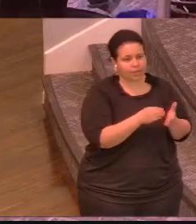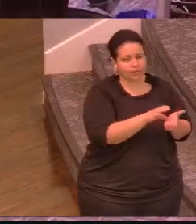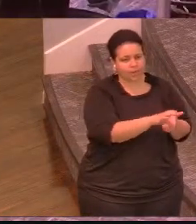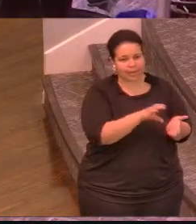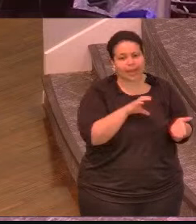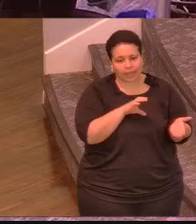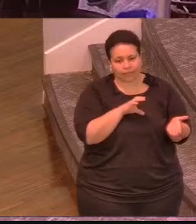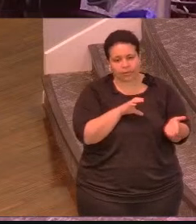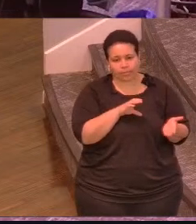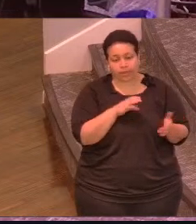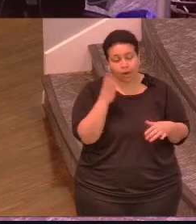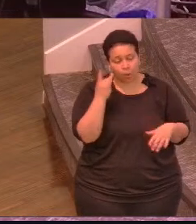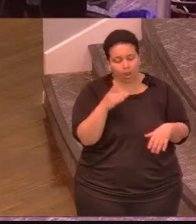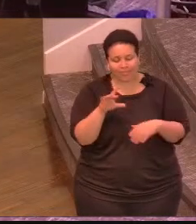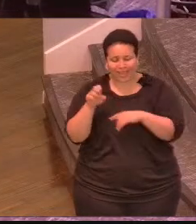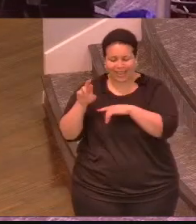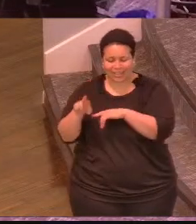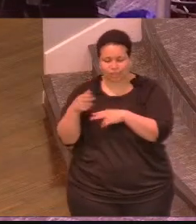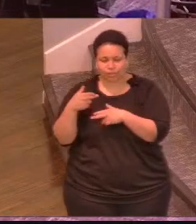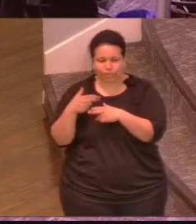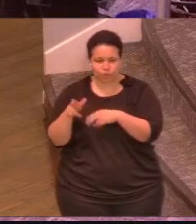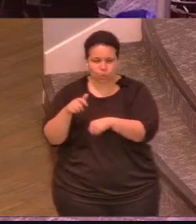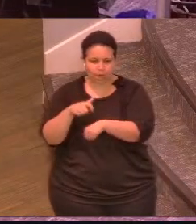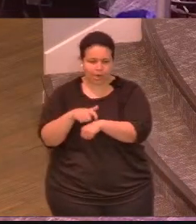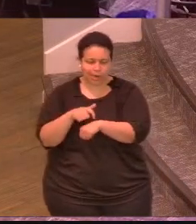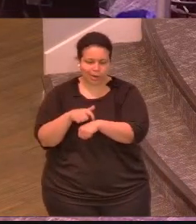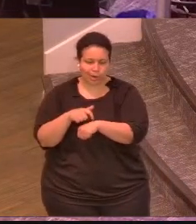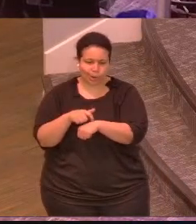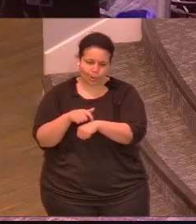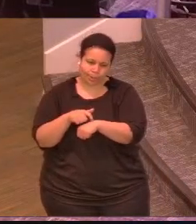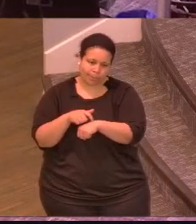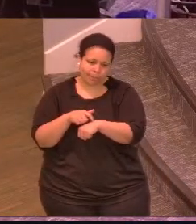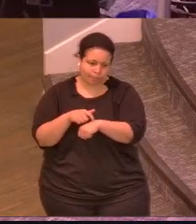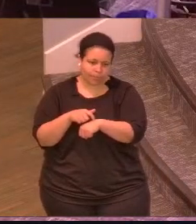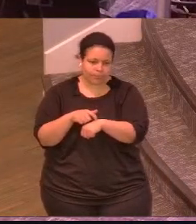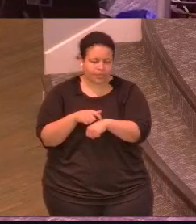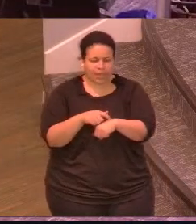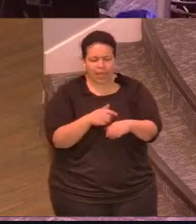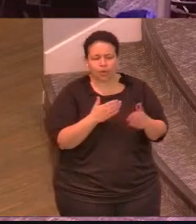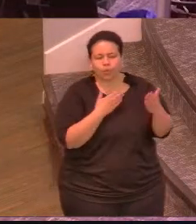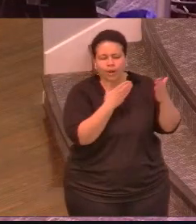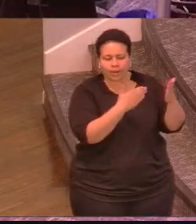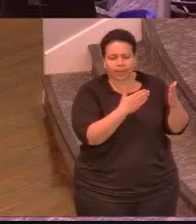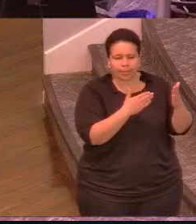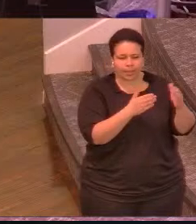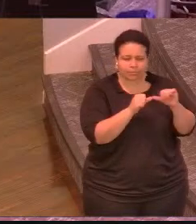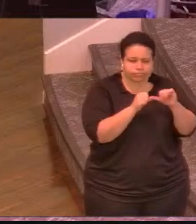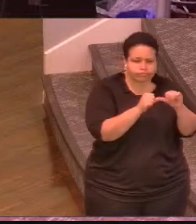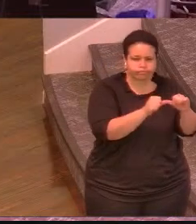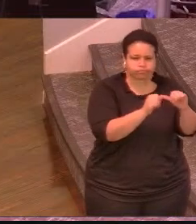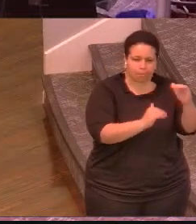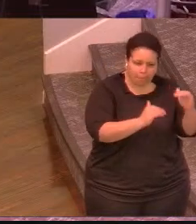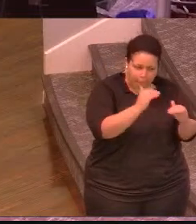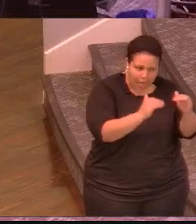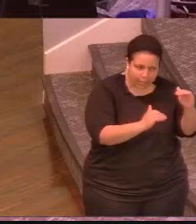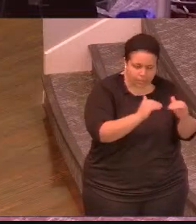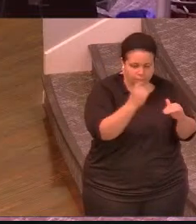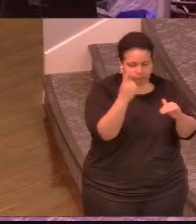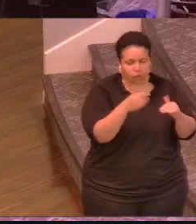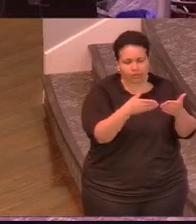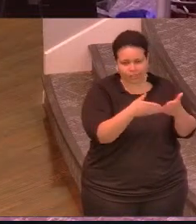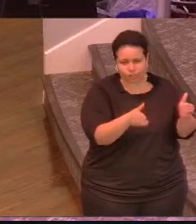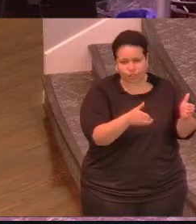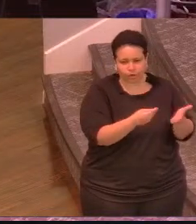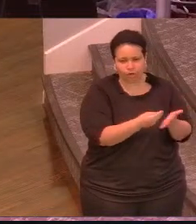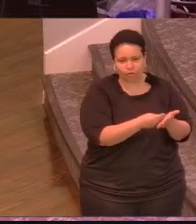And so I want our records to reflect that we are keeping a balance in the general fund, or that should be a line item in the general fund until